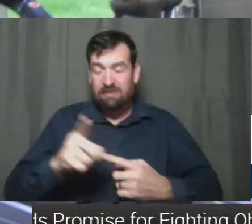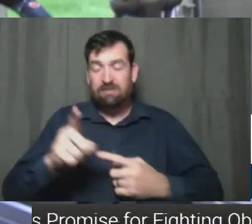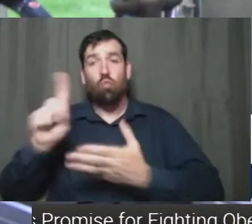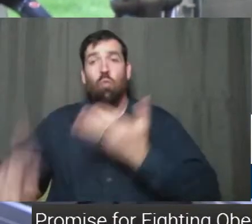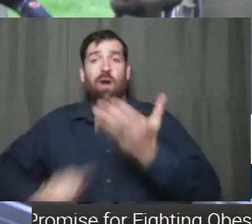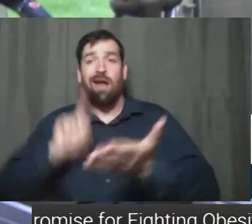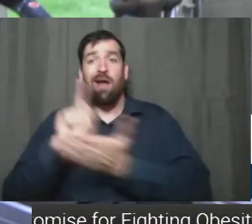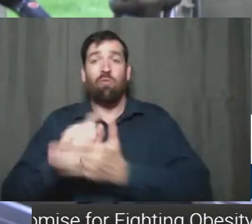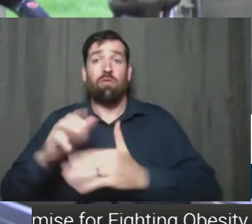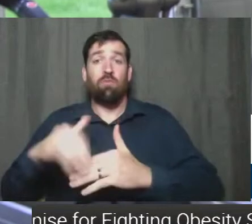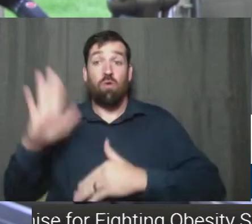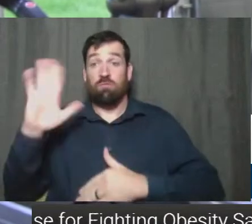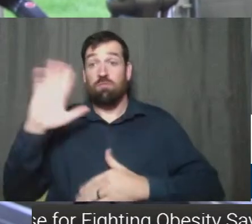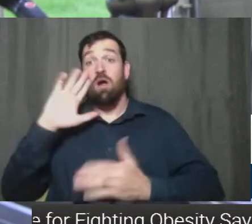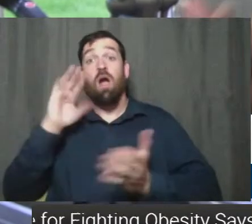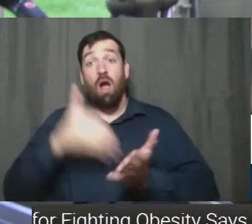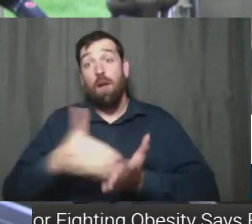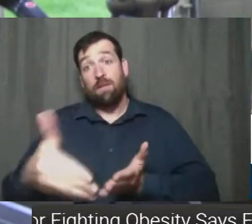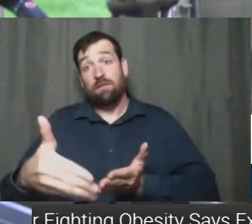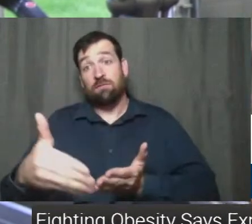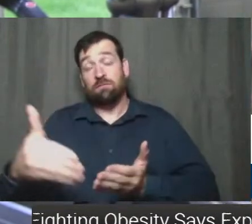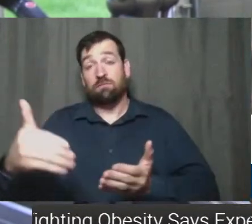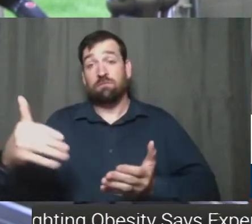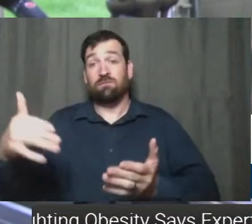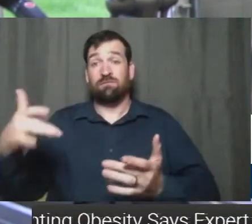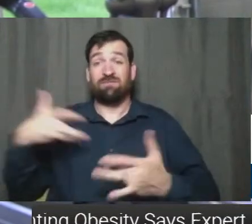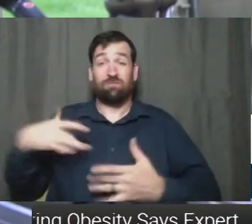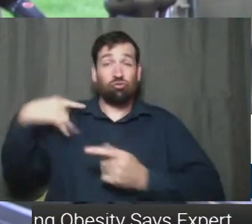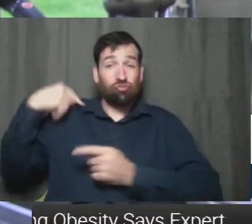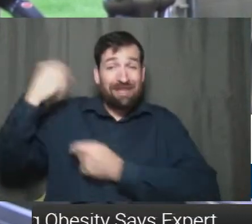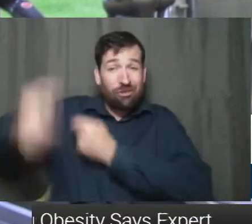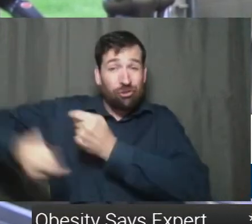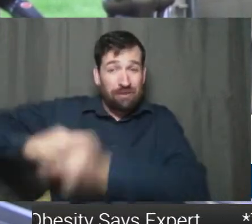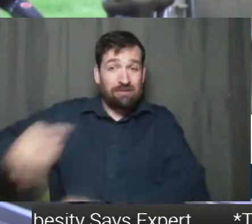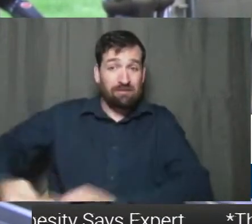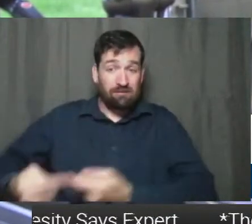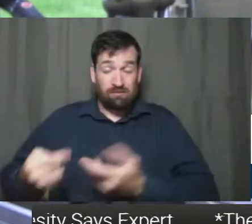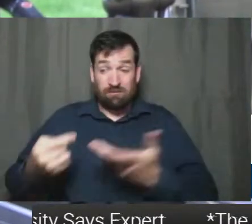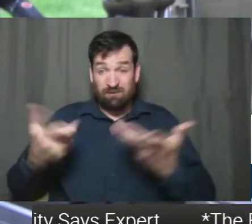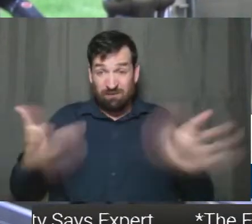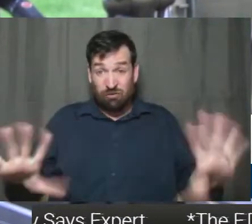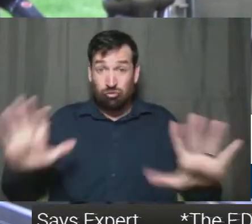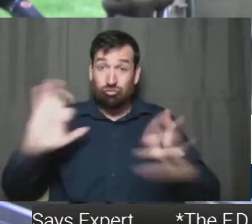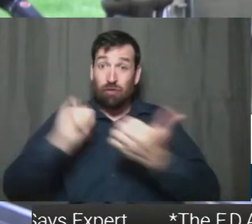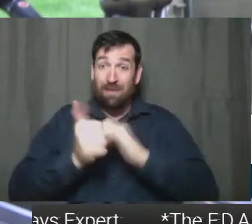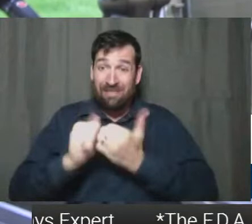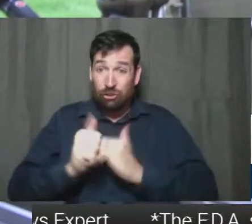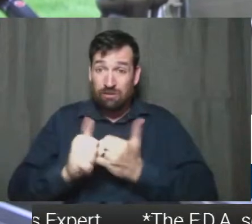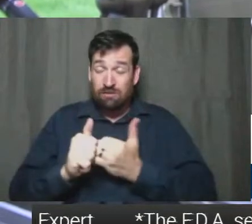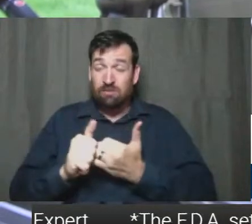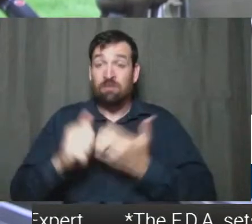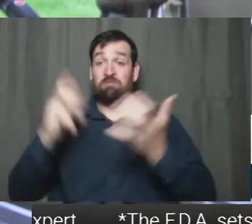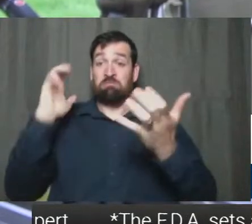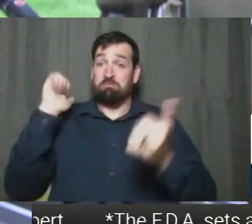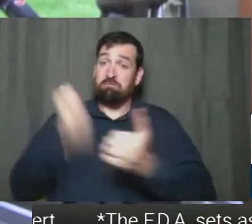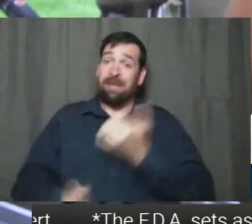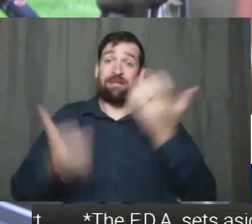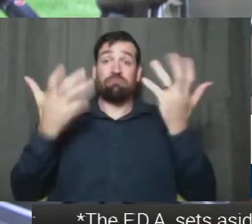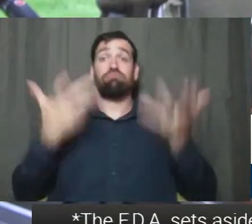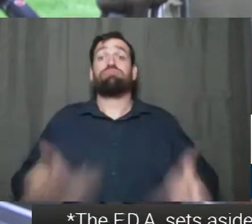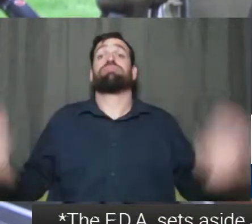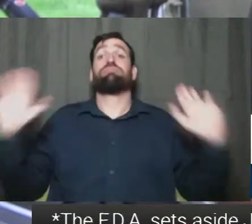actually common and actually a tradition after a competition to drink a beer. Seriously, as soon as they pass the line, if you see a